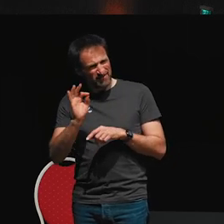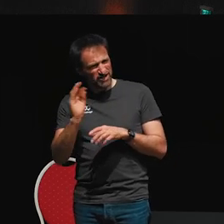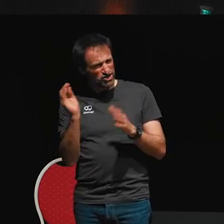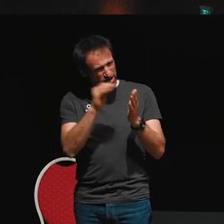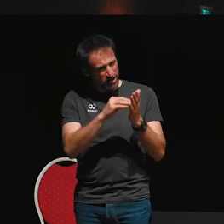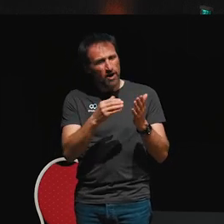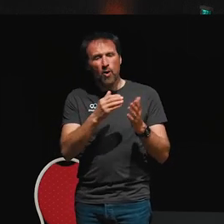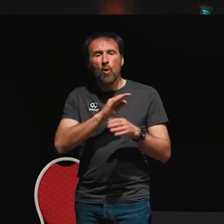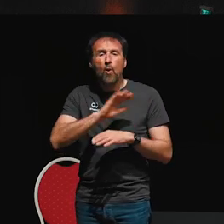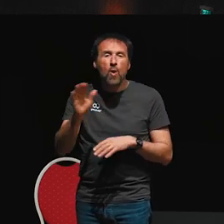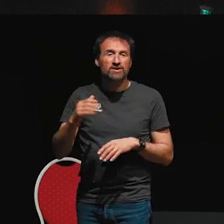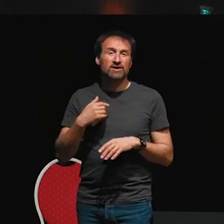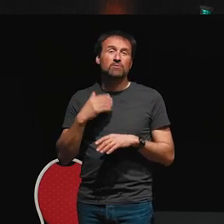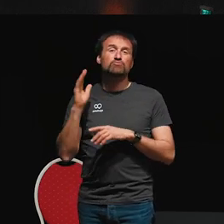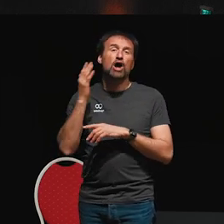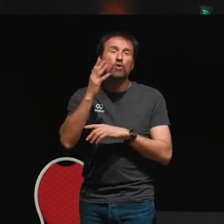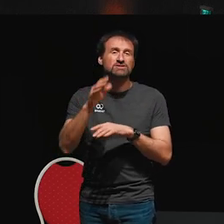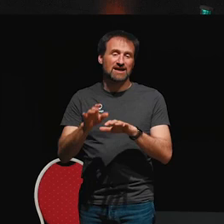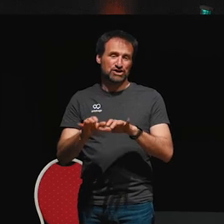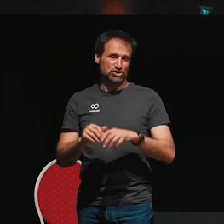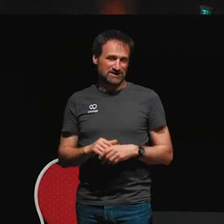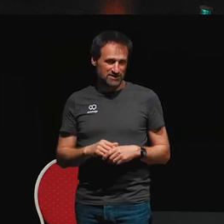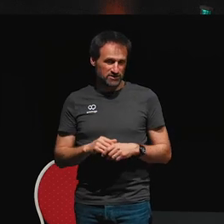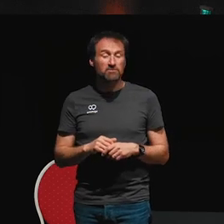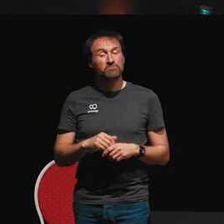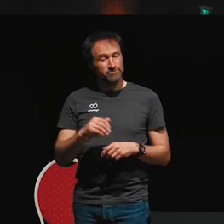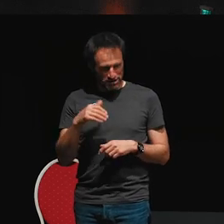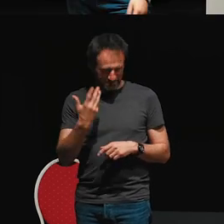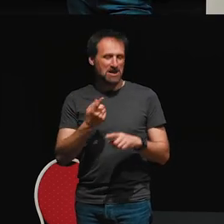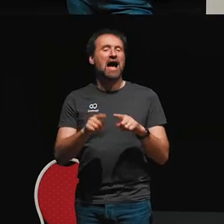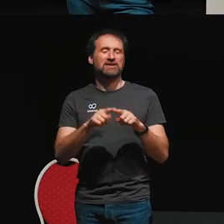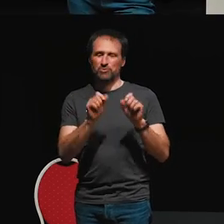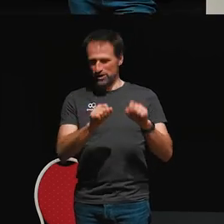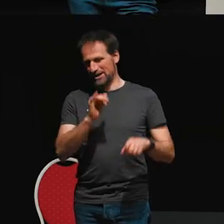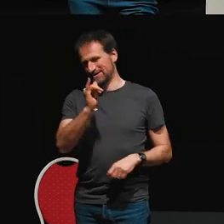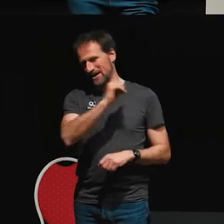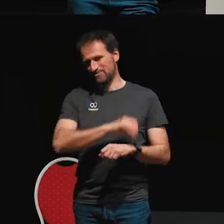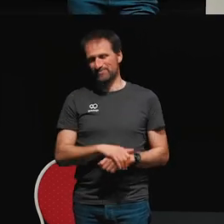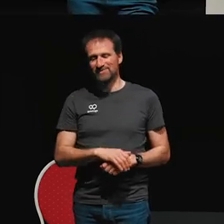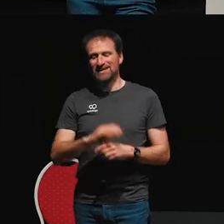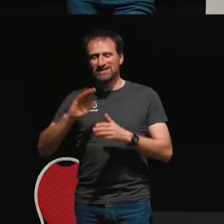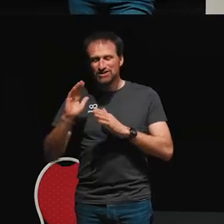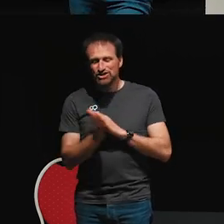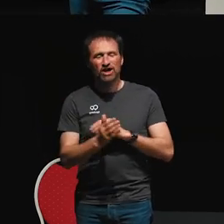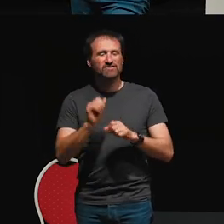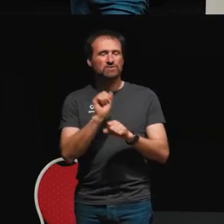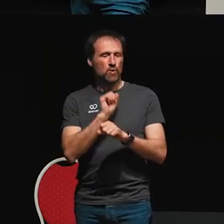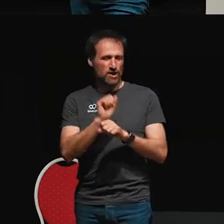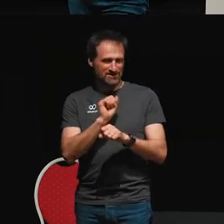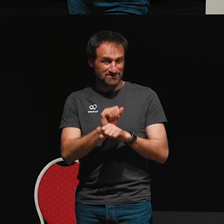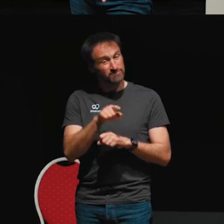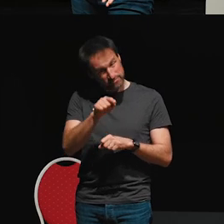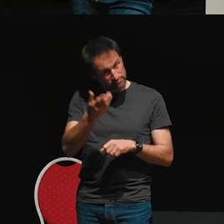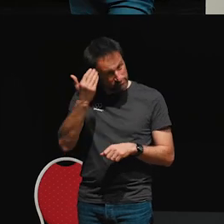is. So a little story about how Service Worker was developed. So Service Worker came from initiative from